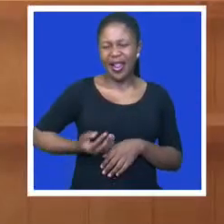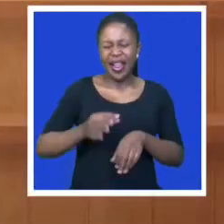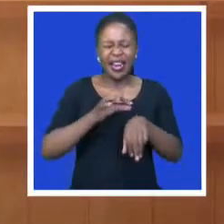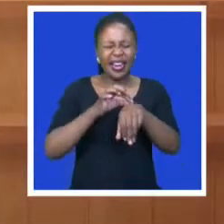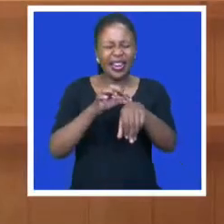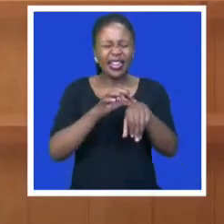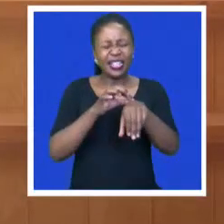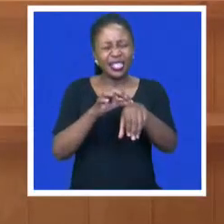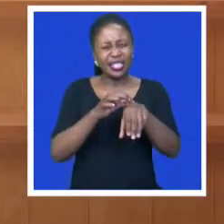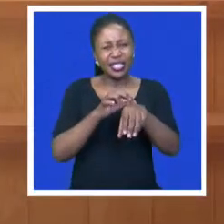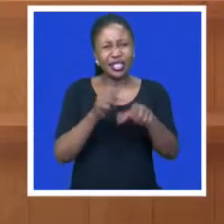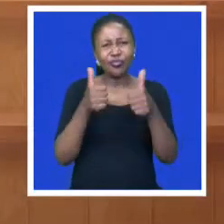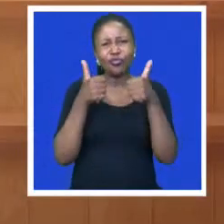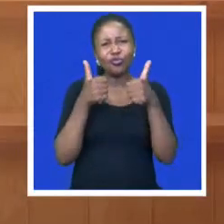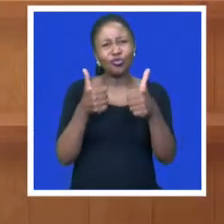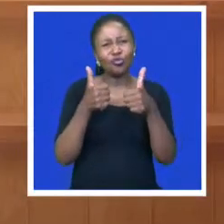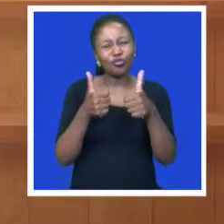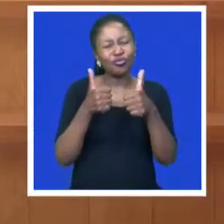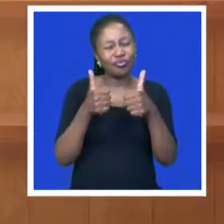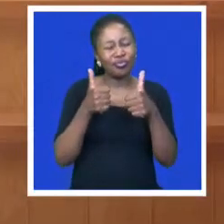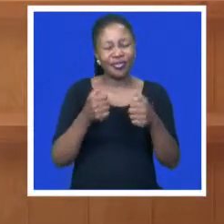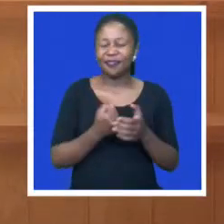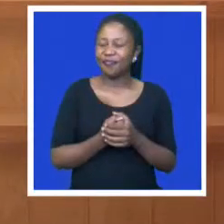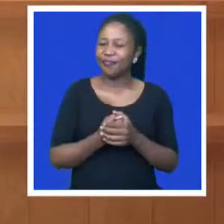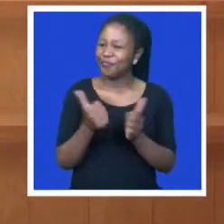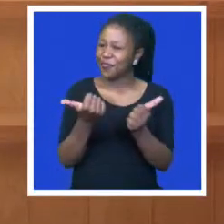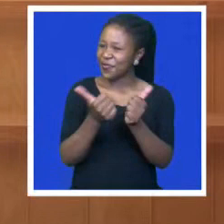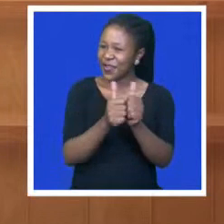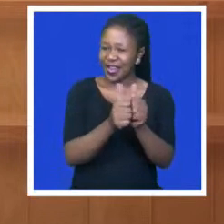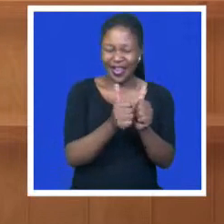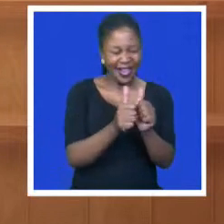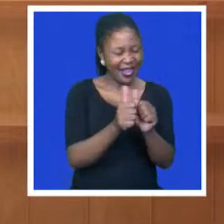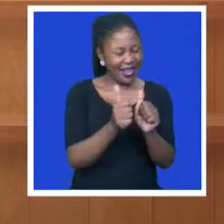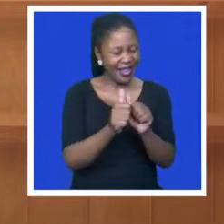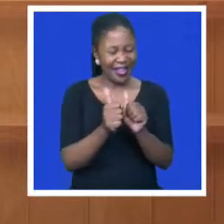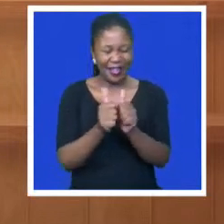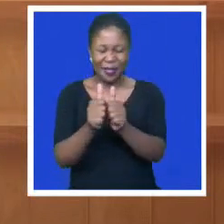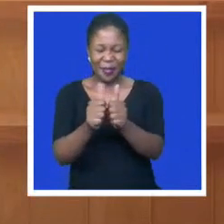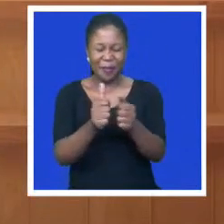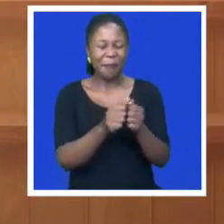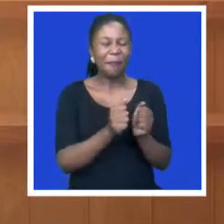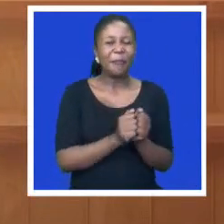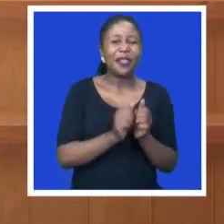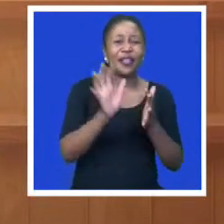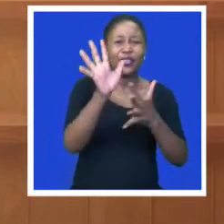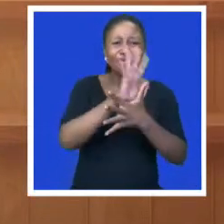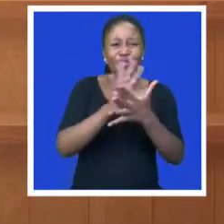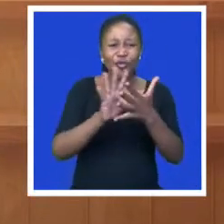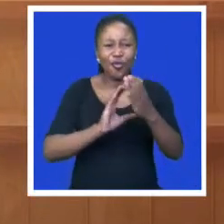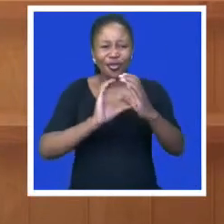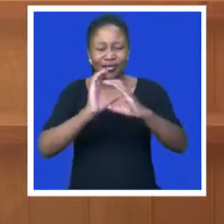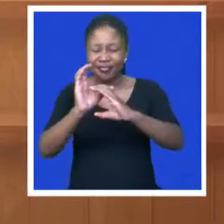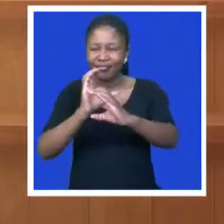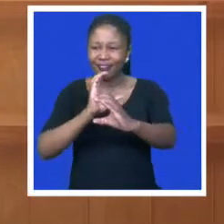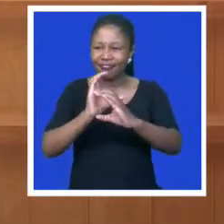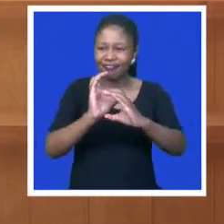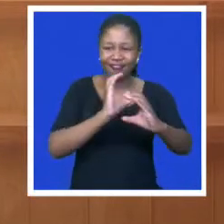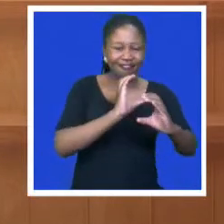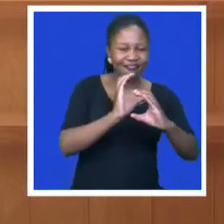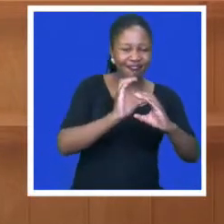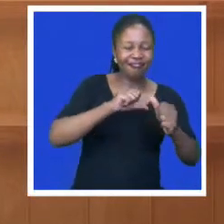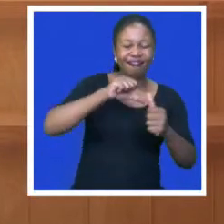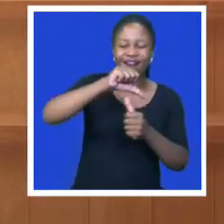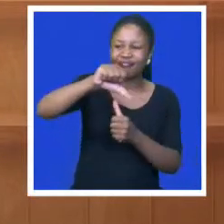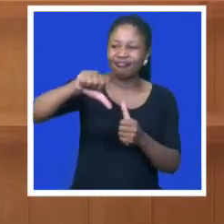dear Elena, Mary and Elizabeth, they shared their wonderful stories. Mary was pregnant yet